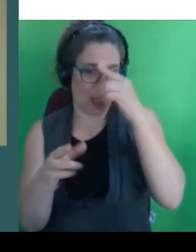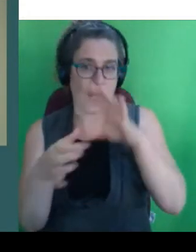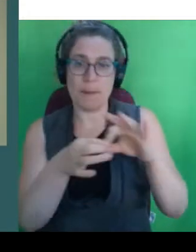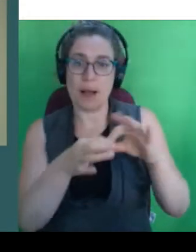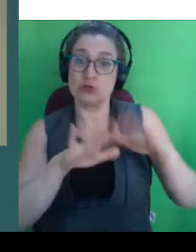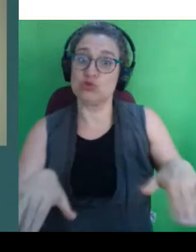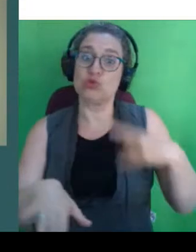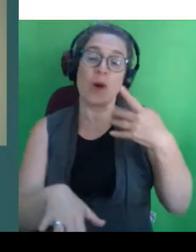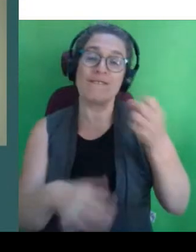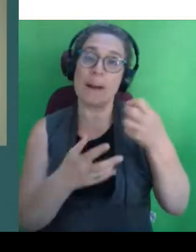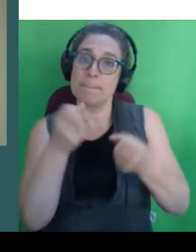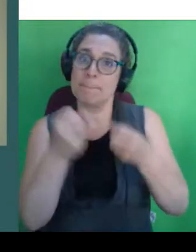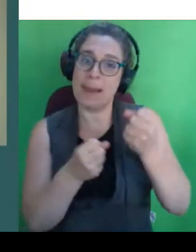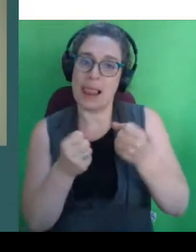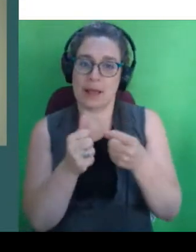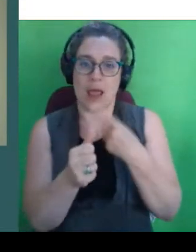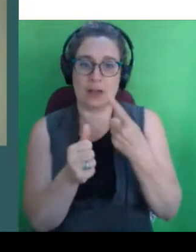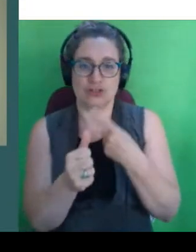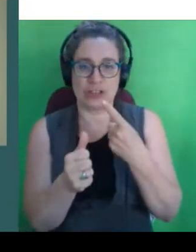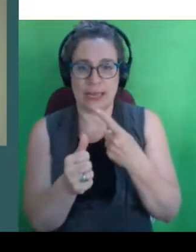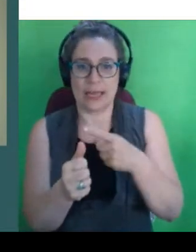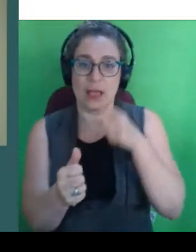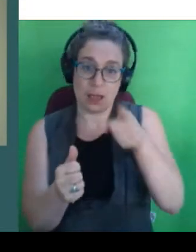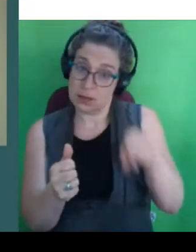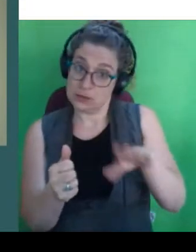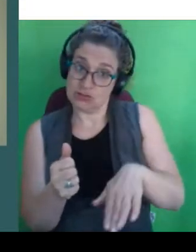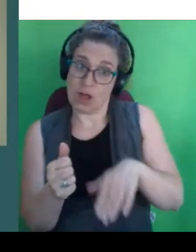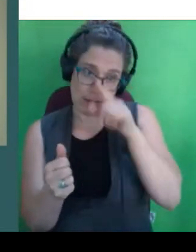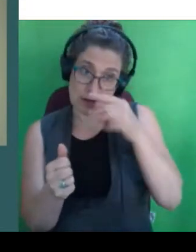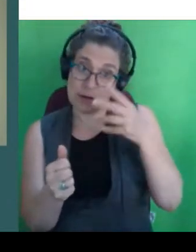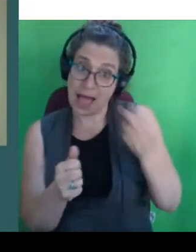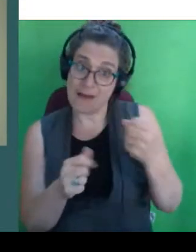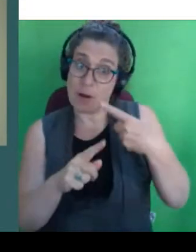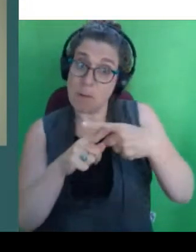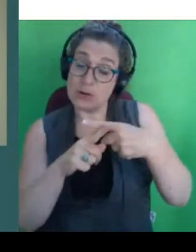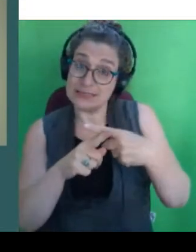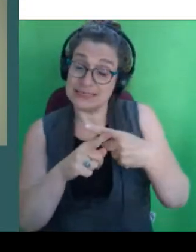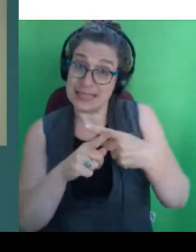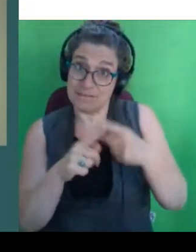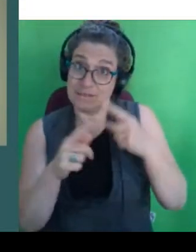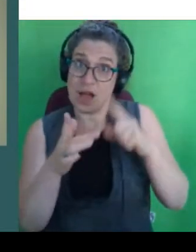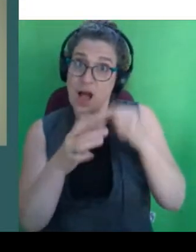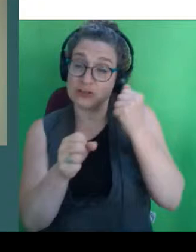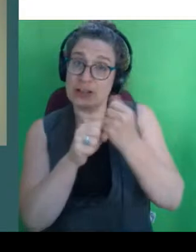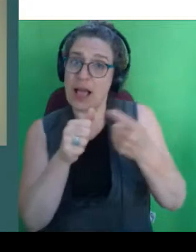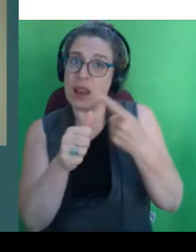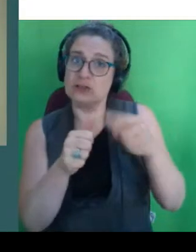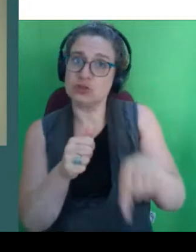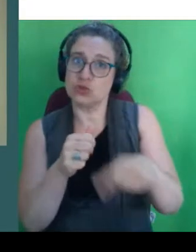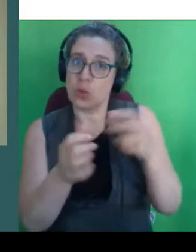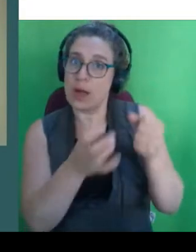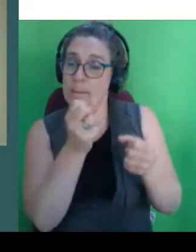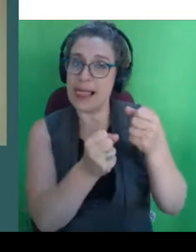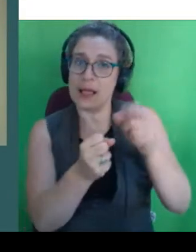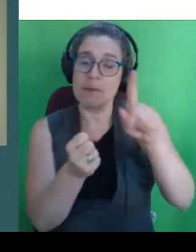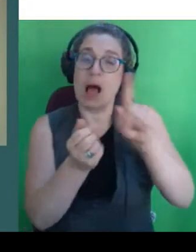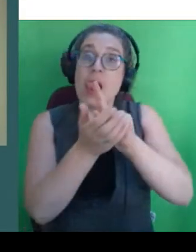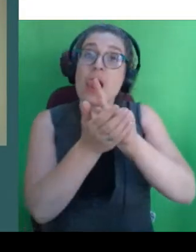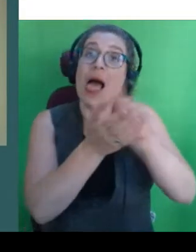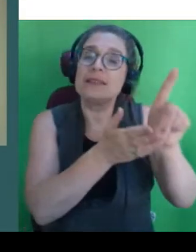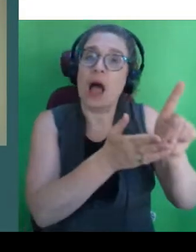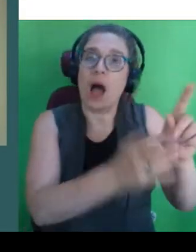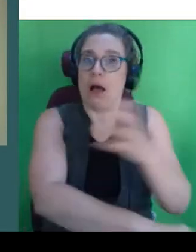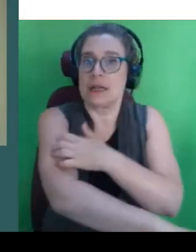have a positive IgE allergy to milk if symptoms appear a few days later? So if symptoms of eczema appear a few days later?